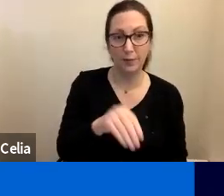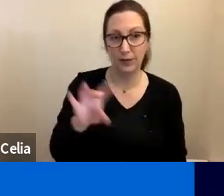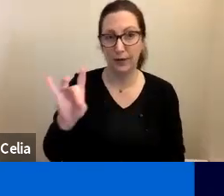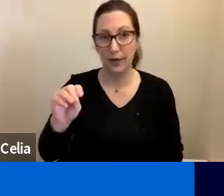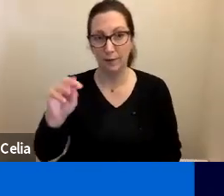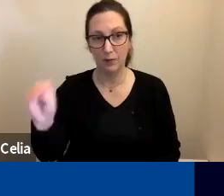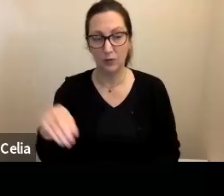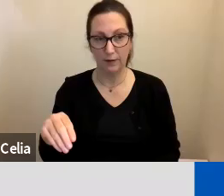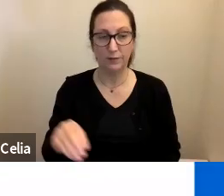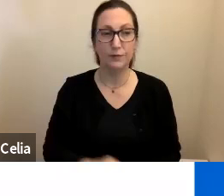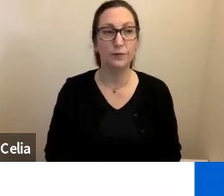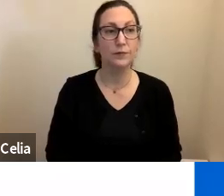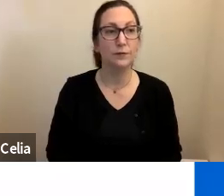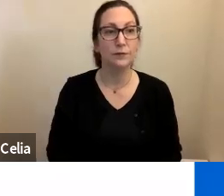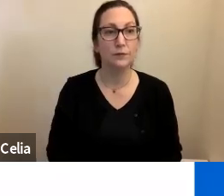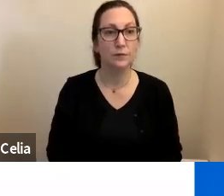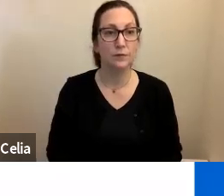rounds.